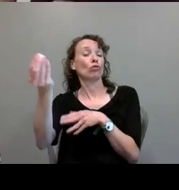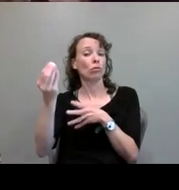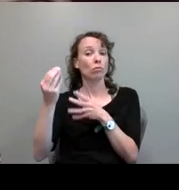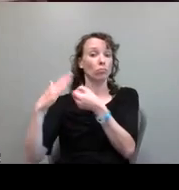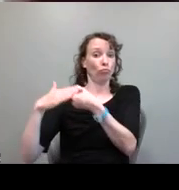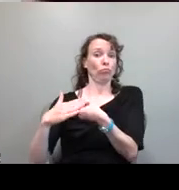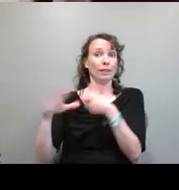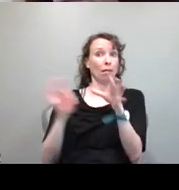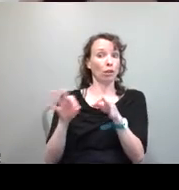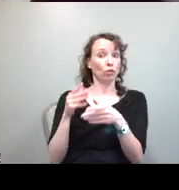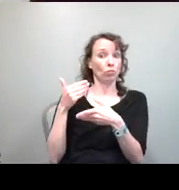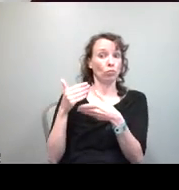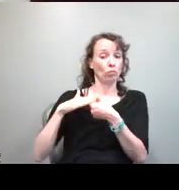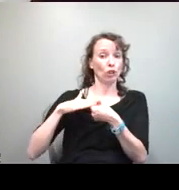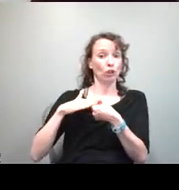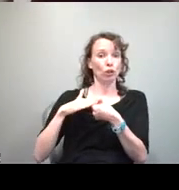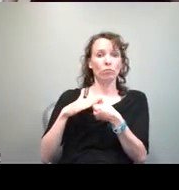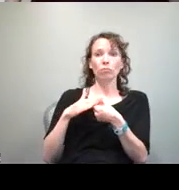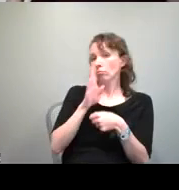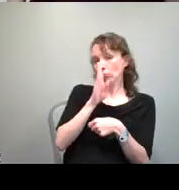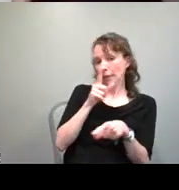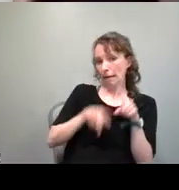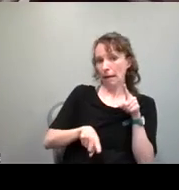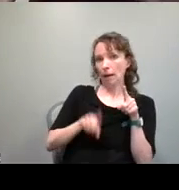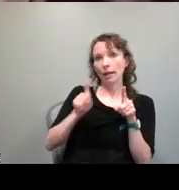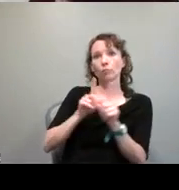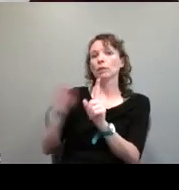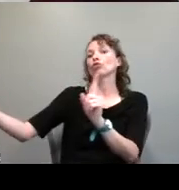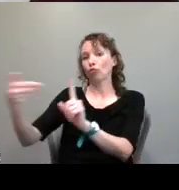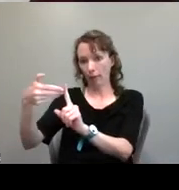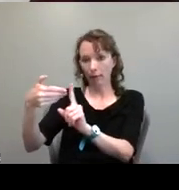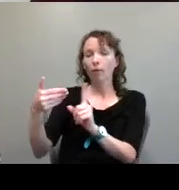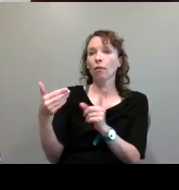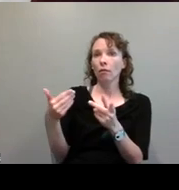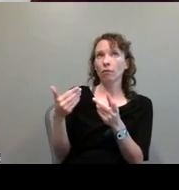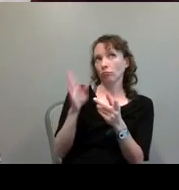so indirectly. So it can't. There's no way that it could really directly predict